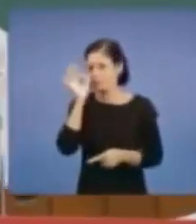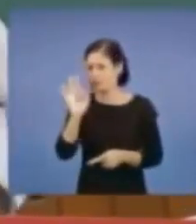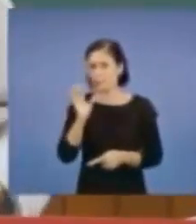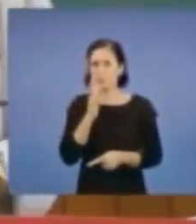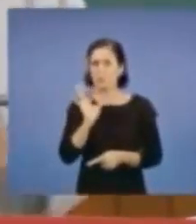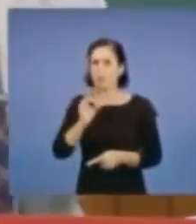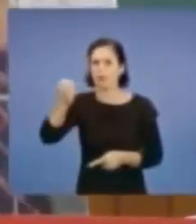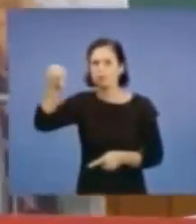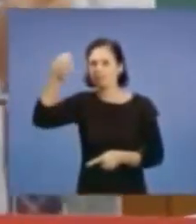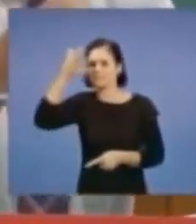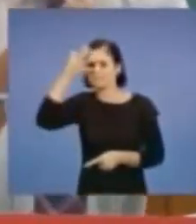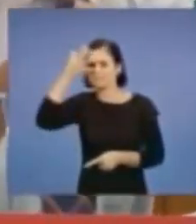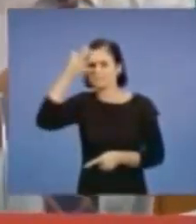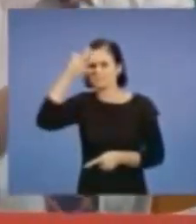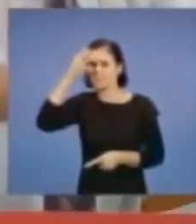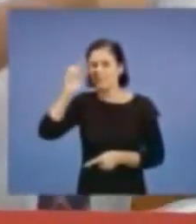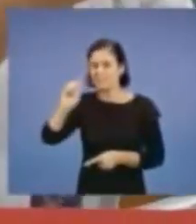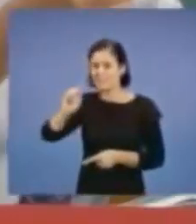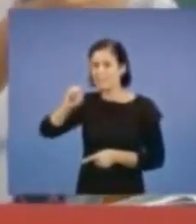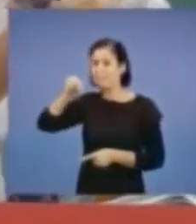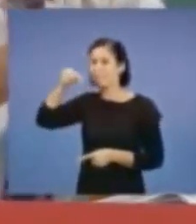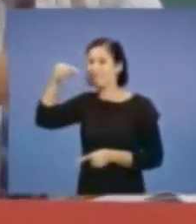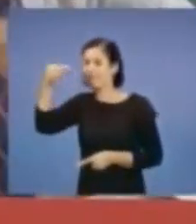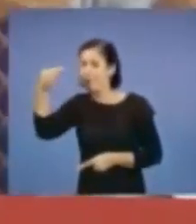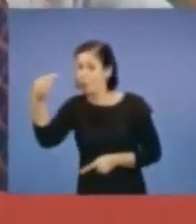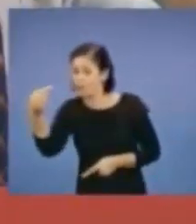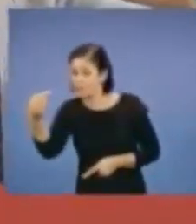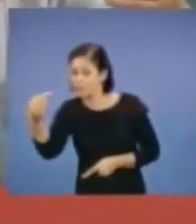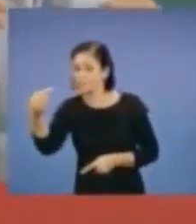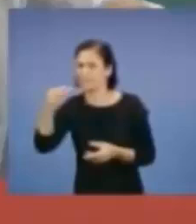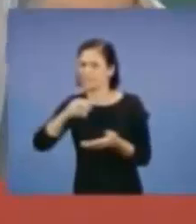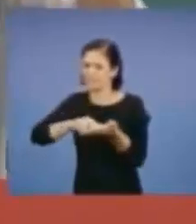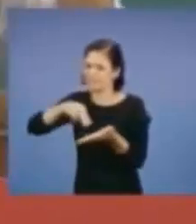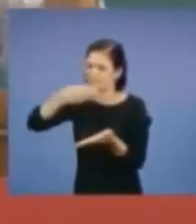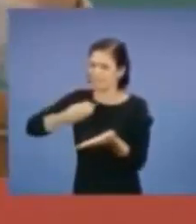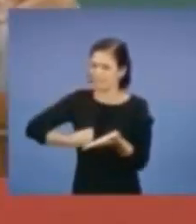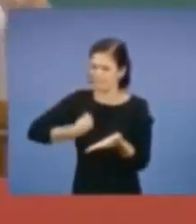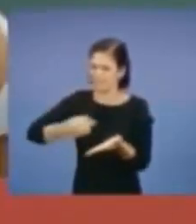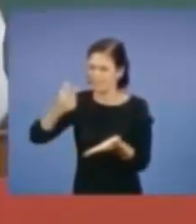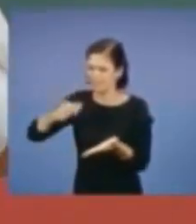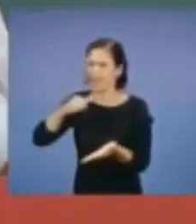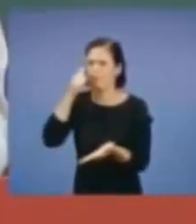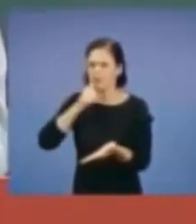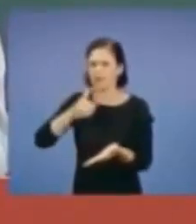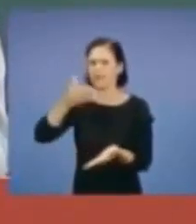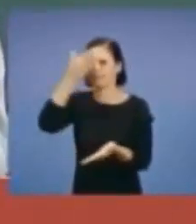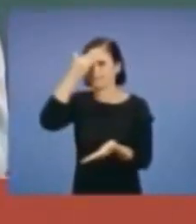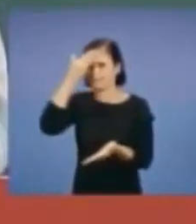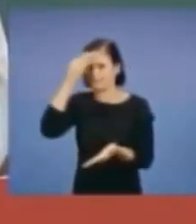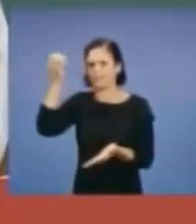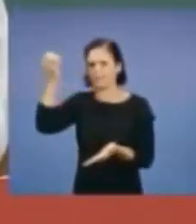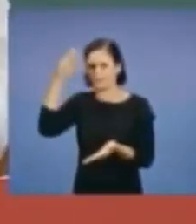didn't know what revelation was. So she only understood what revelation was after the resurrection of Jesus.